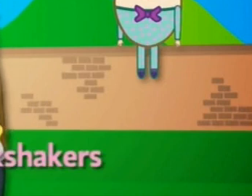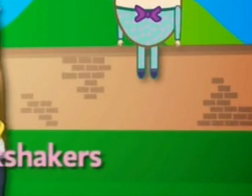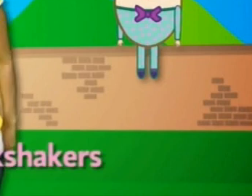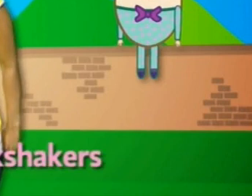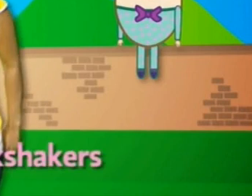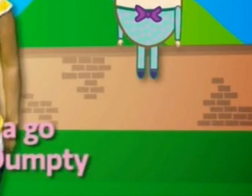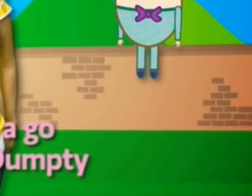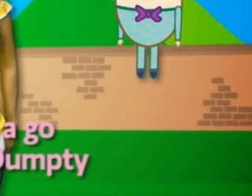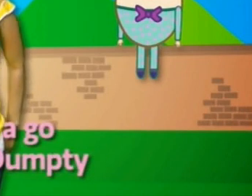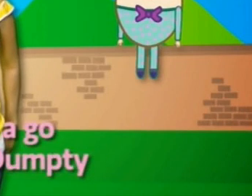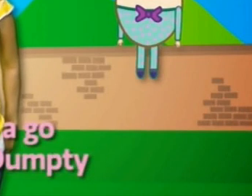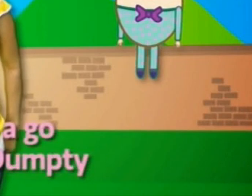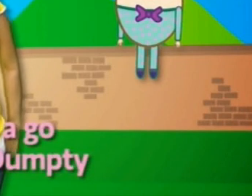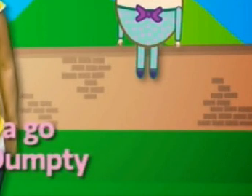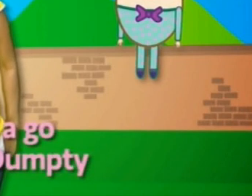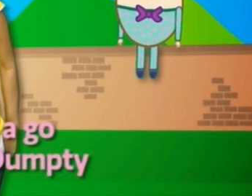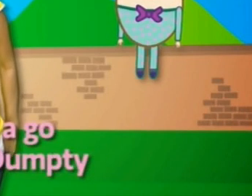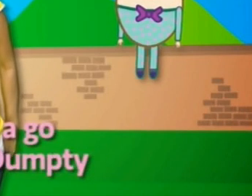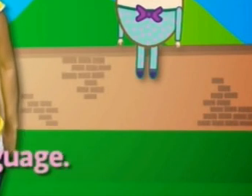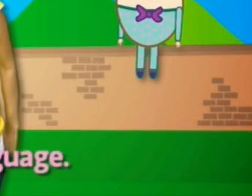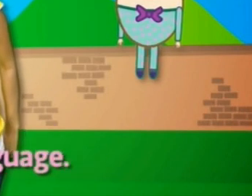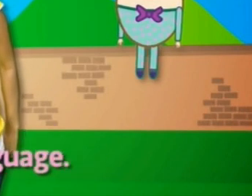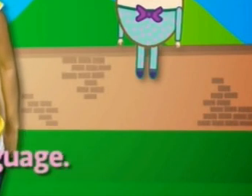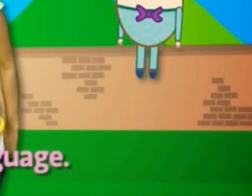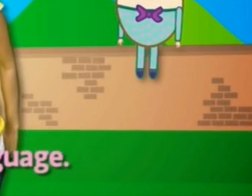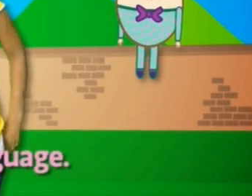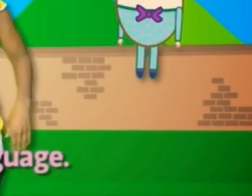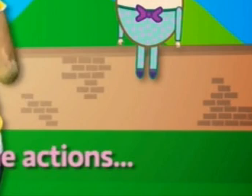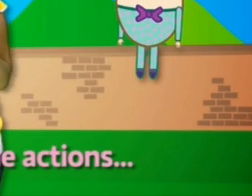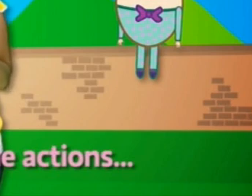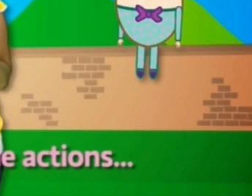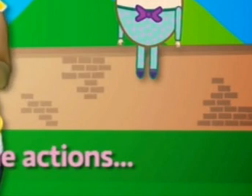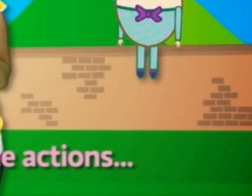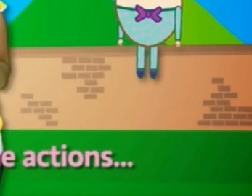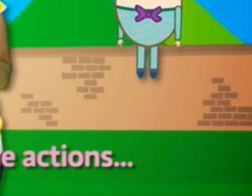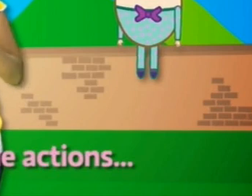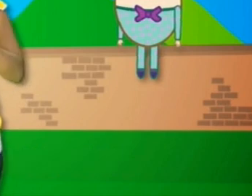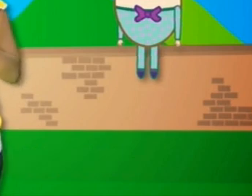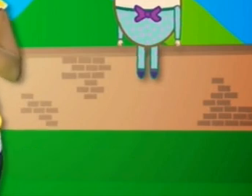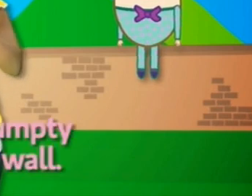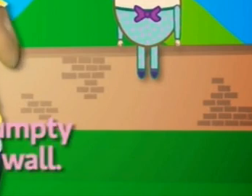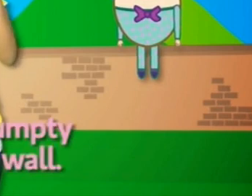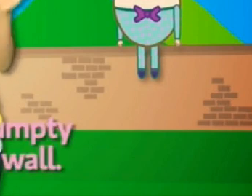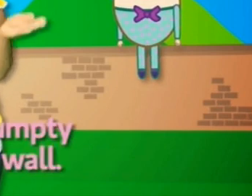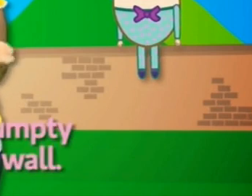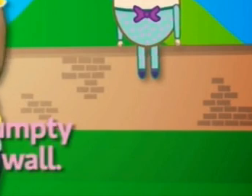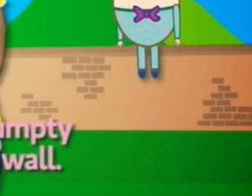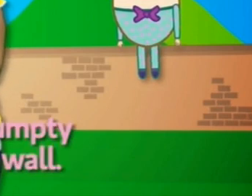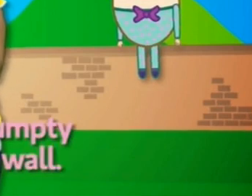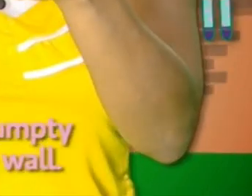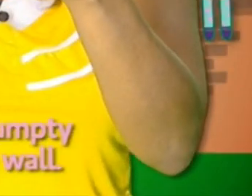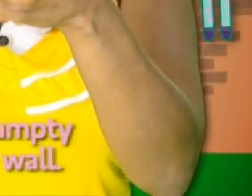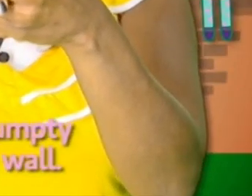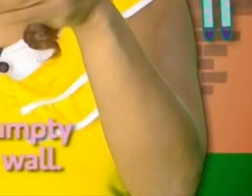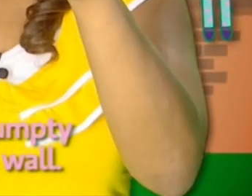Come on, milkshakers, let's have a go at Humpty Dumpty in sign language. Now, here are the actions. Humpty